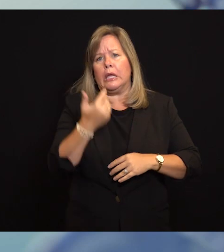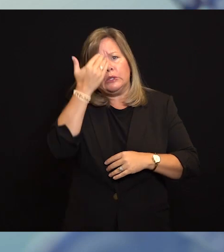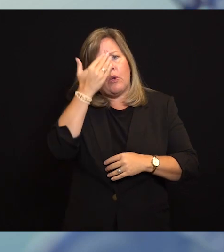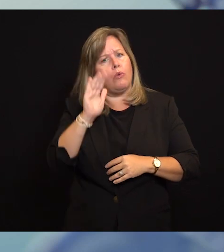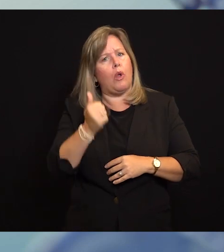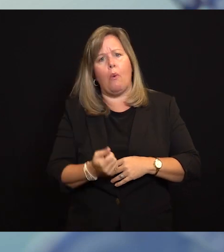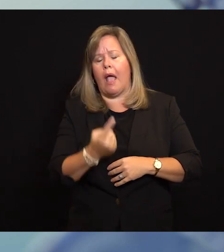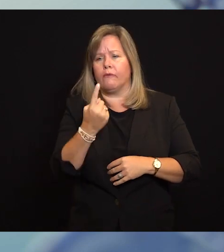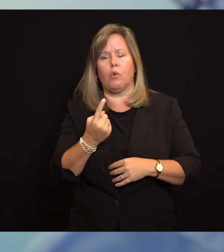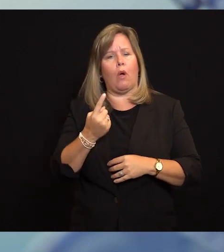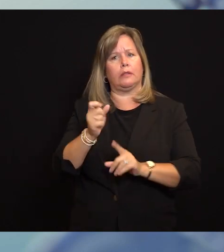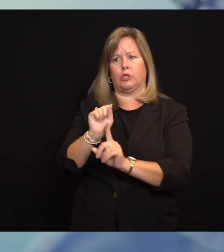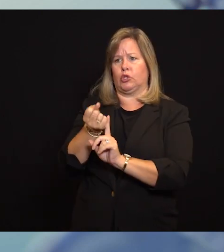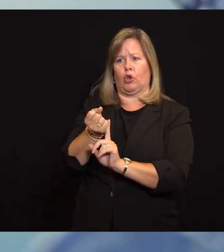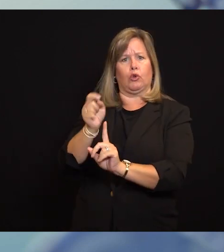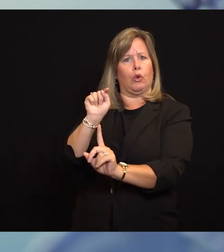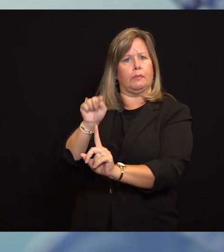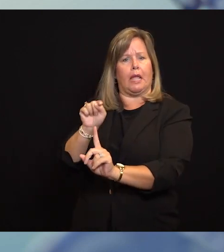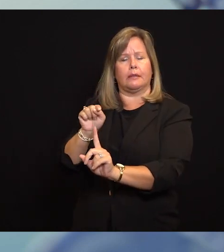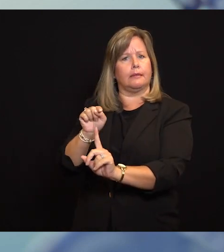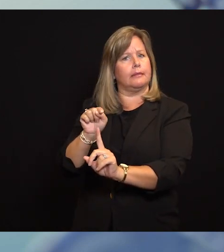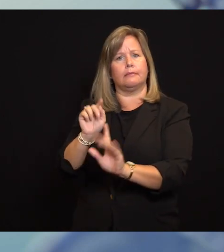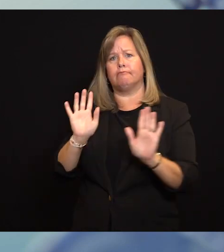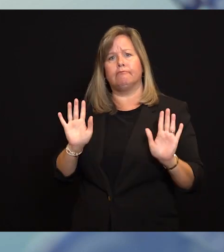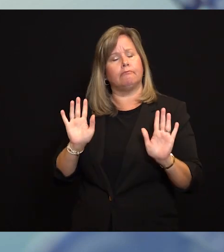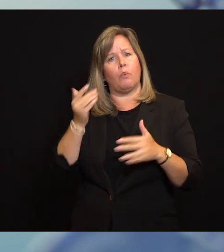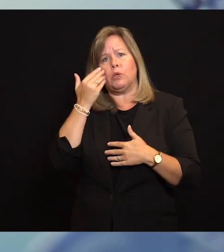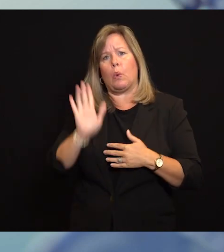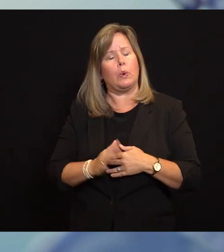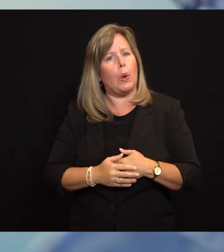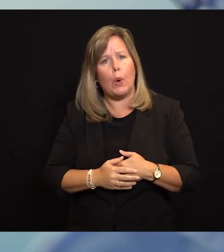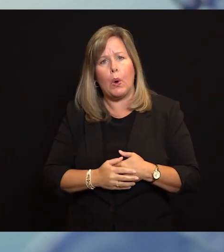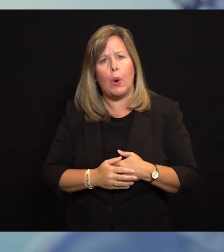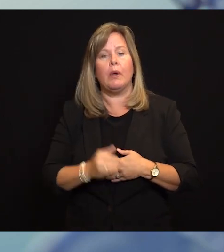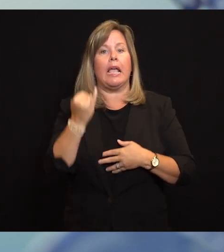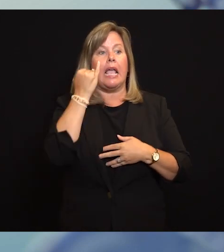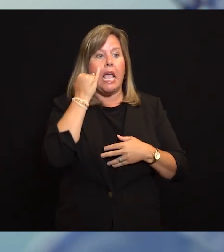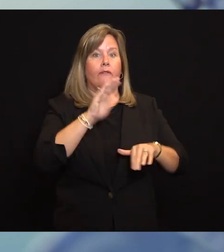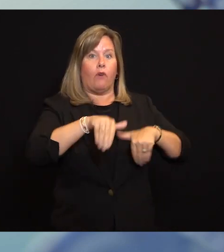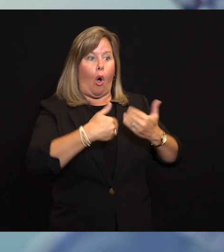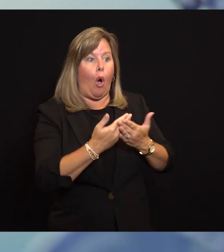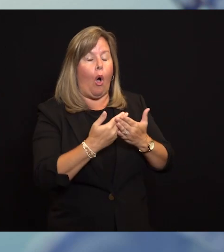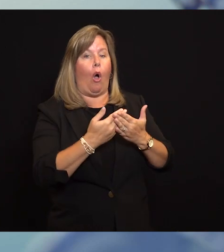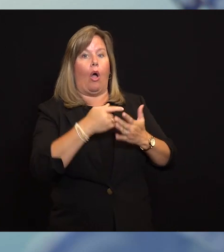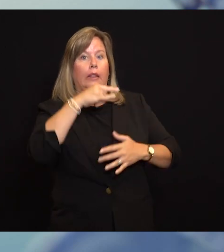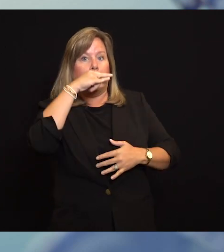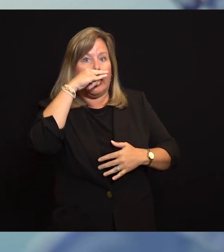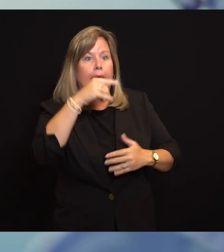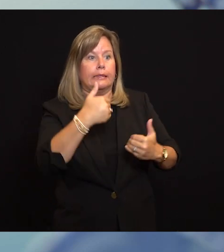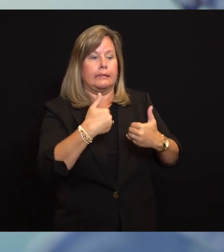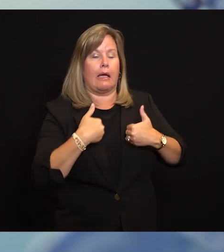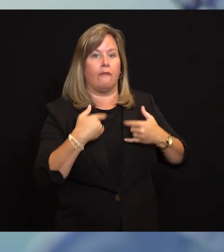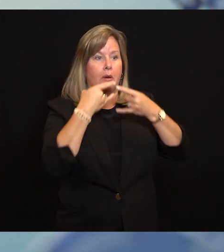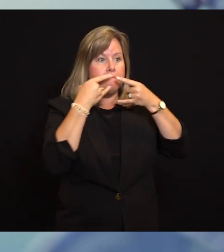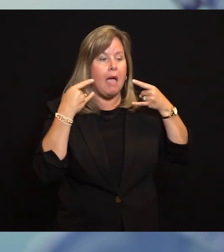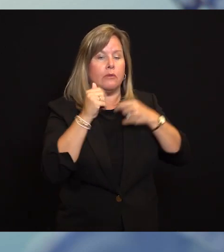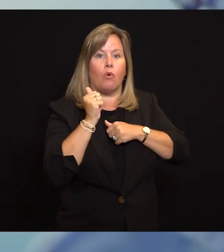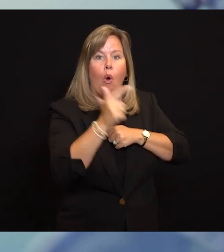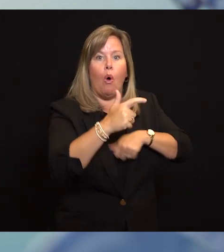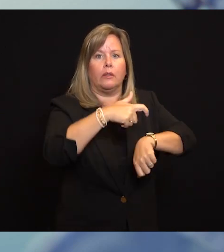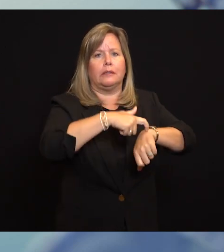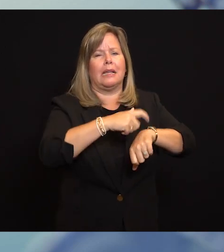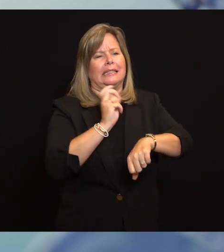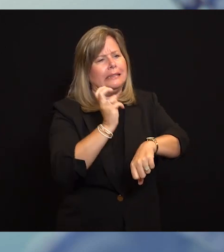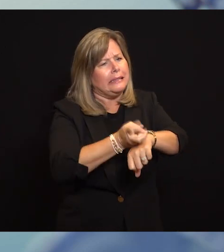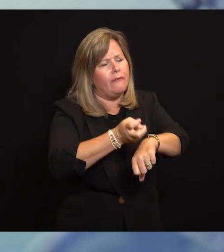everyone's circumstances, and we know that kids' behavior and expecting them to wear masks all the time is going to be very, very difficult. So